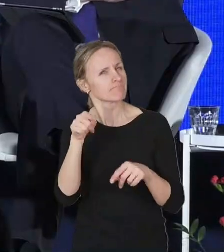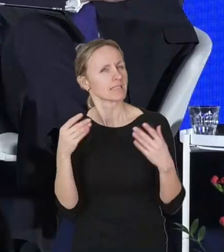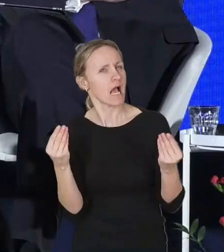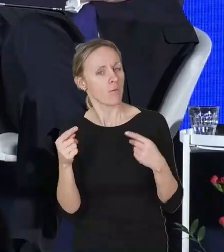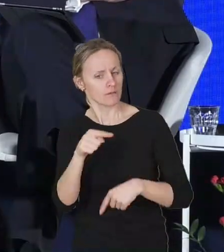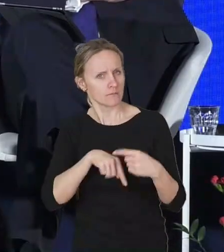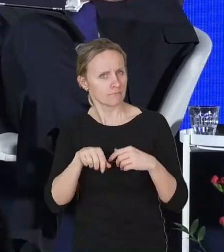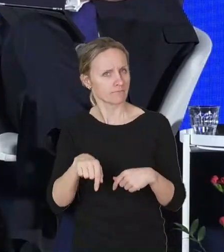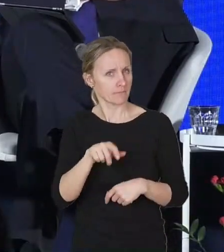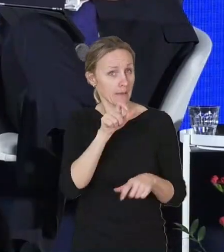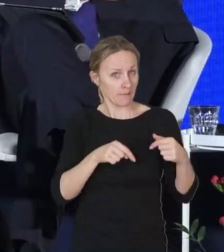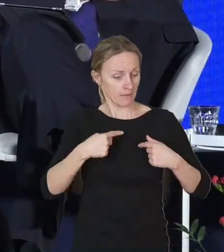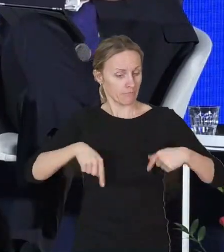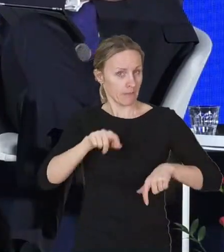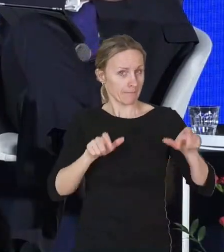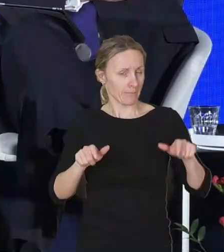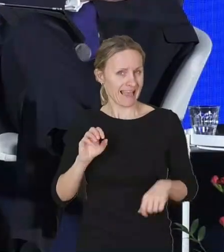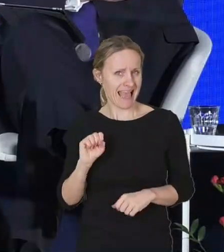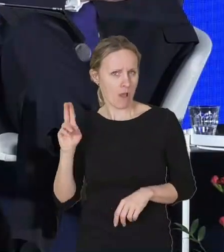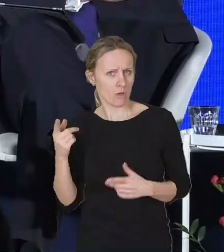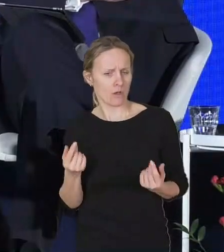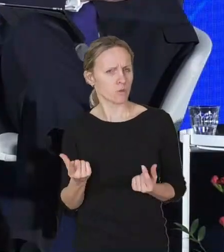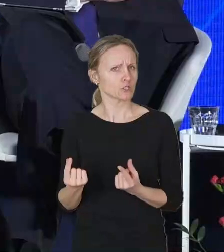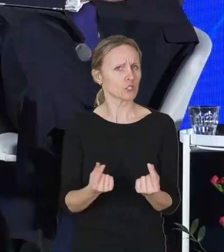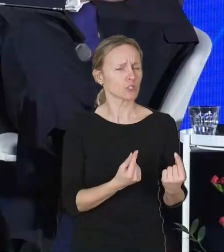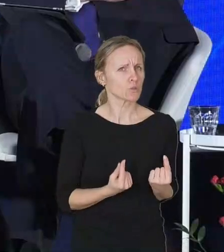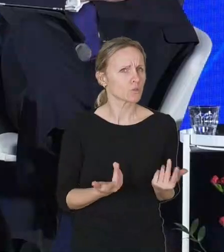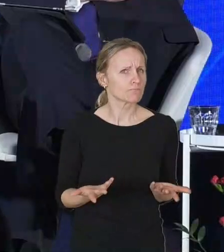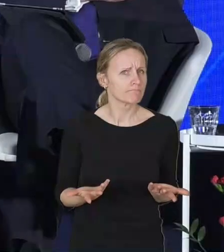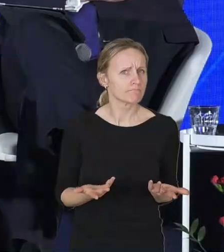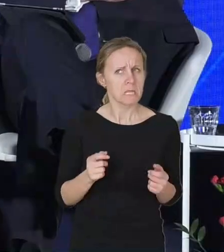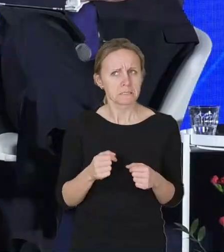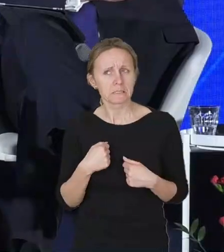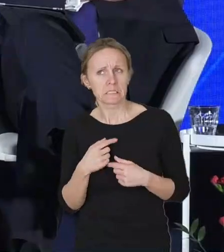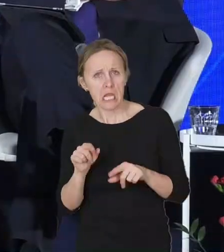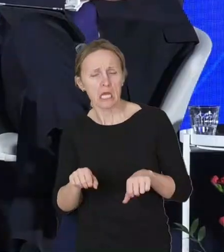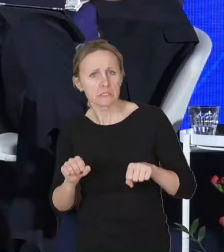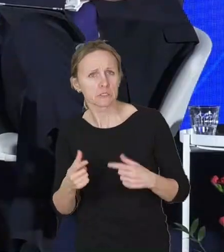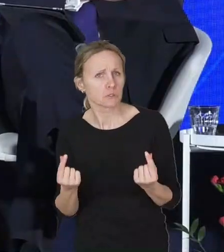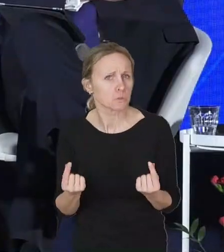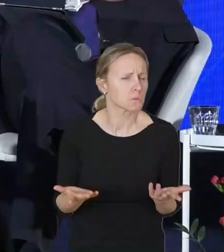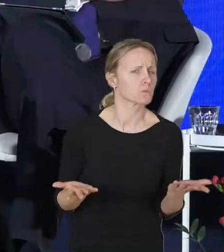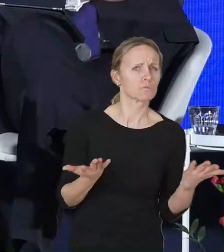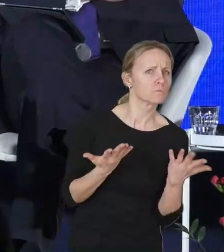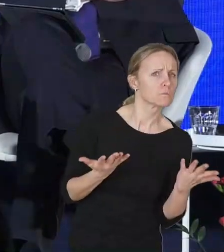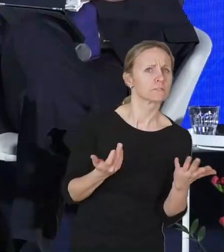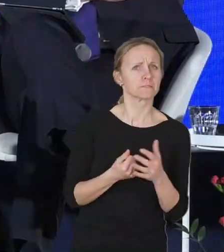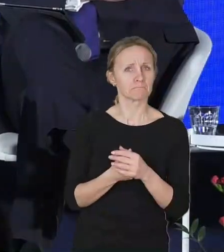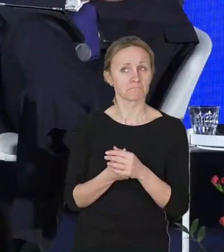really focus on becoming good. I got a bit depressed